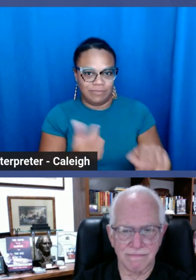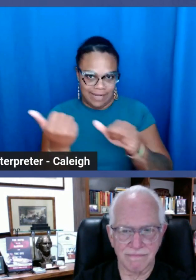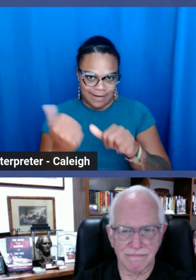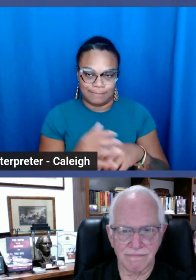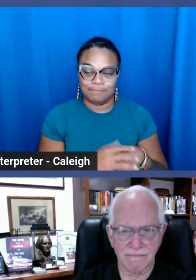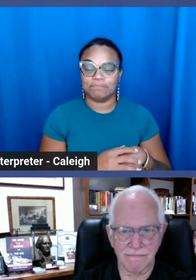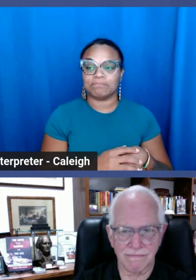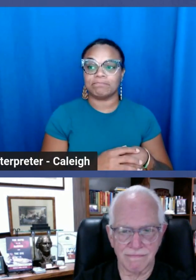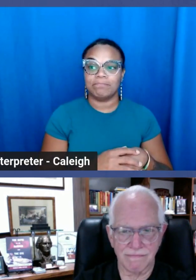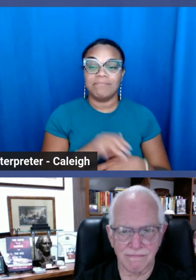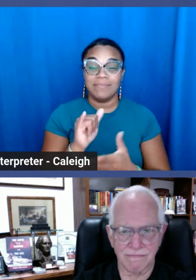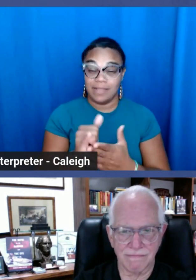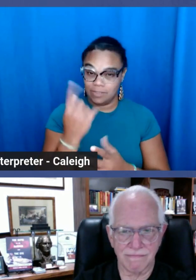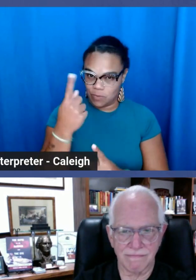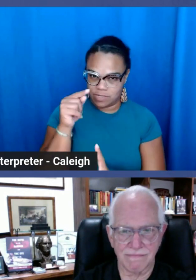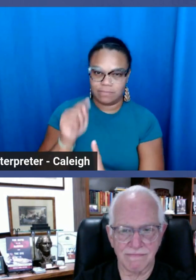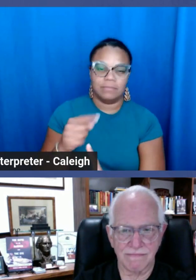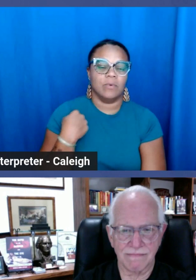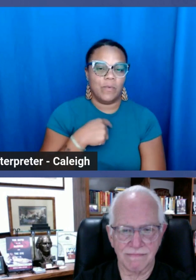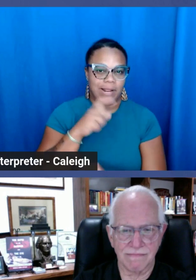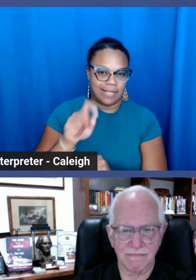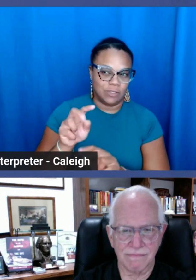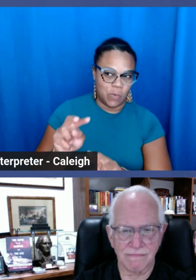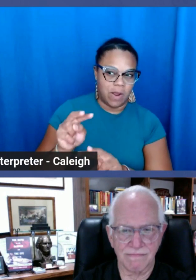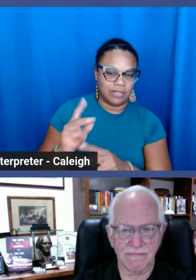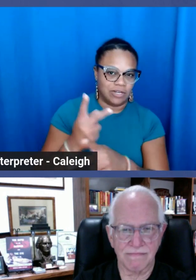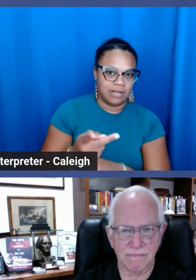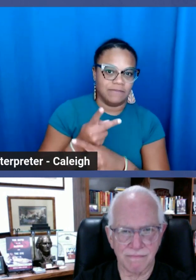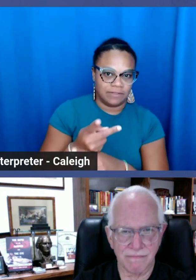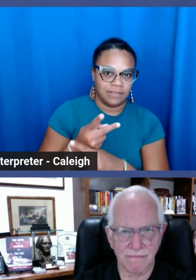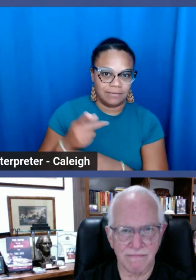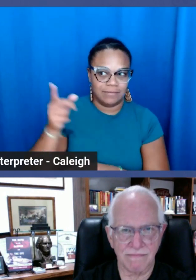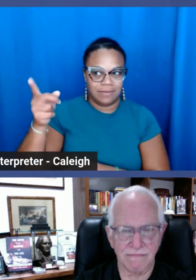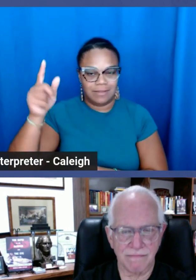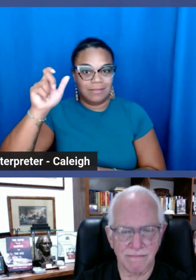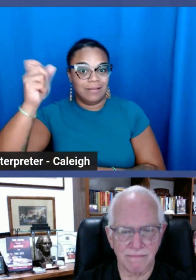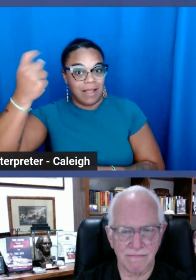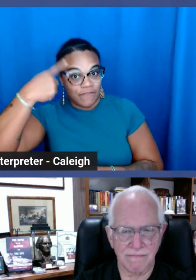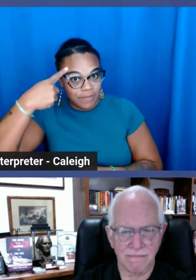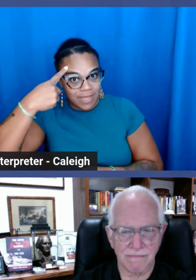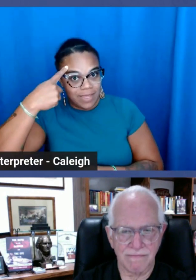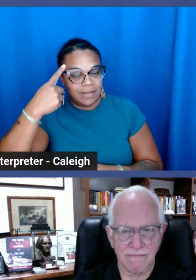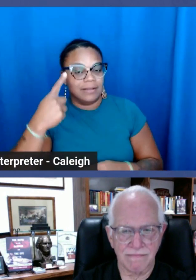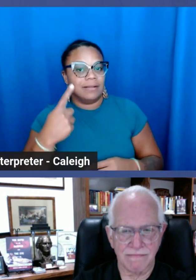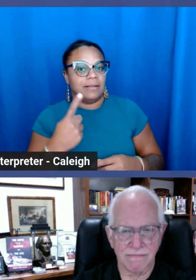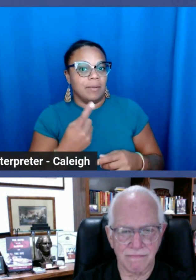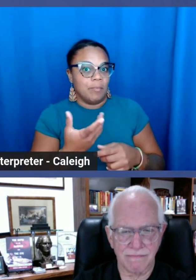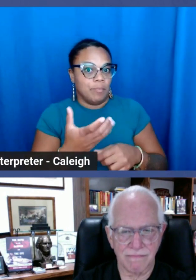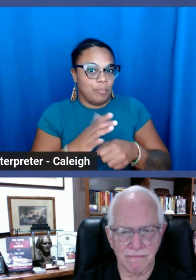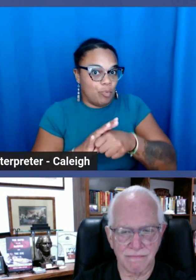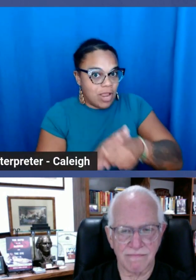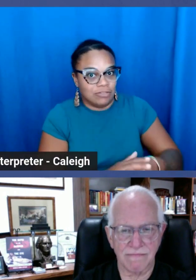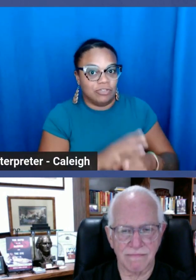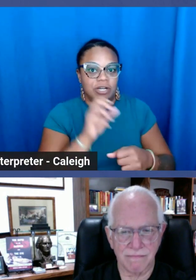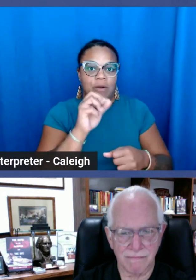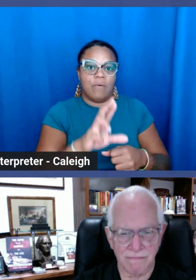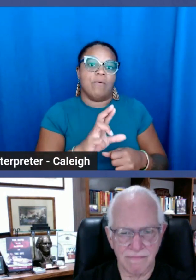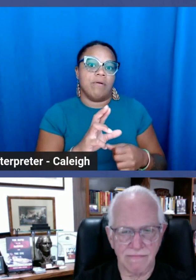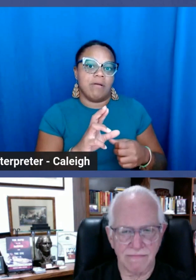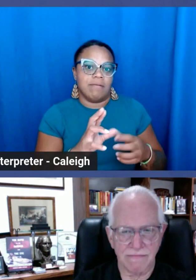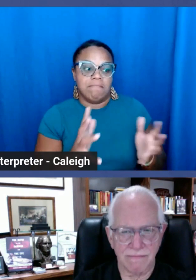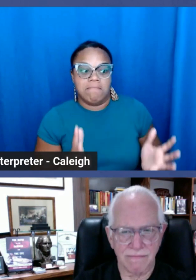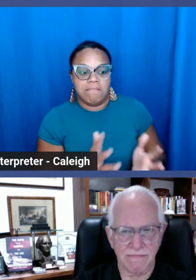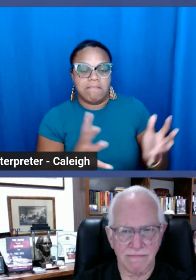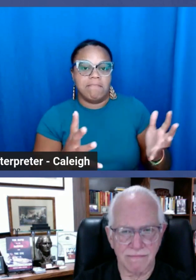need to watch very carefully, is the government putting pressure on or incentivizing third parties to